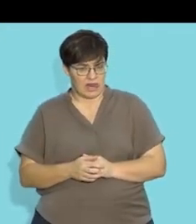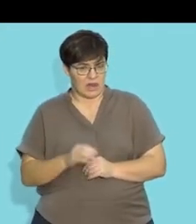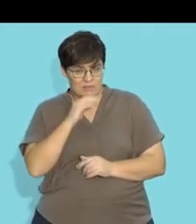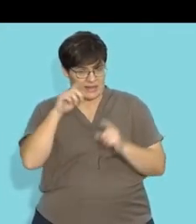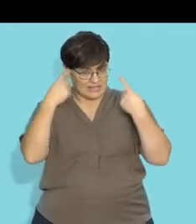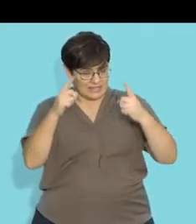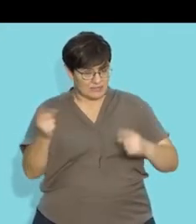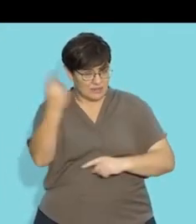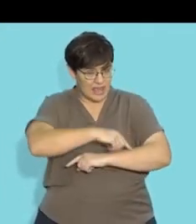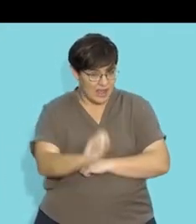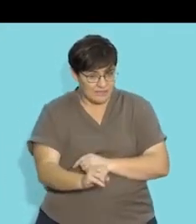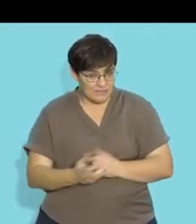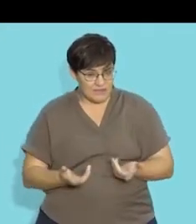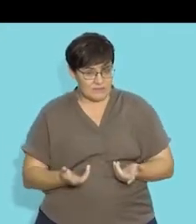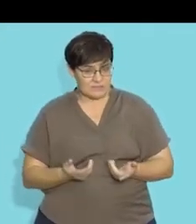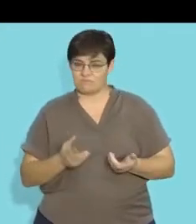Was this a successful day?